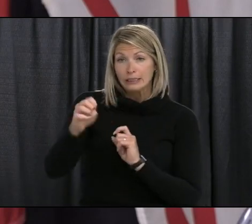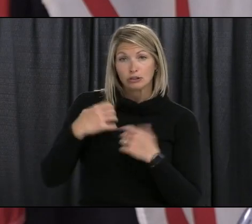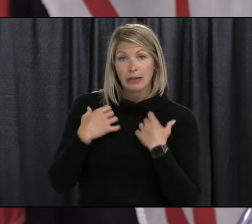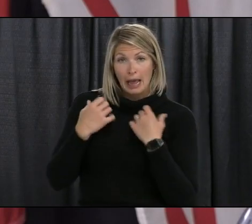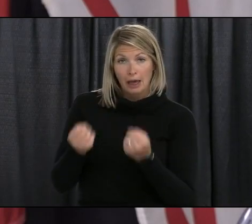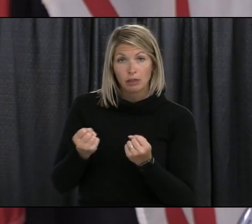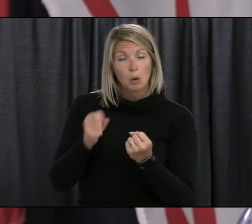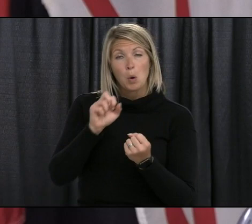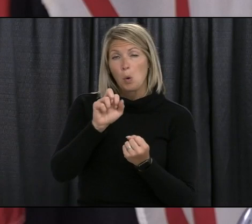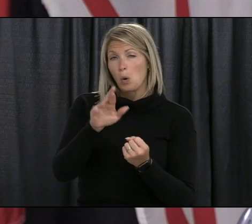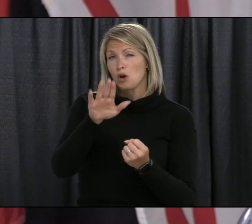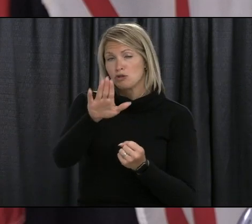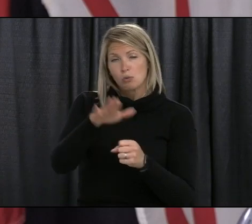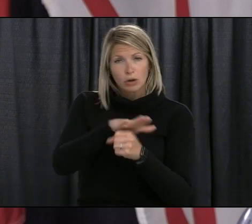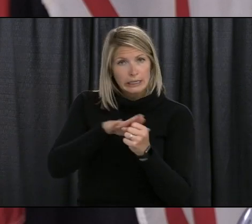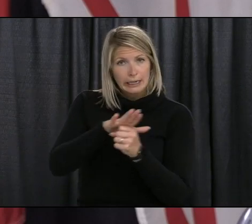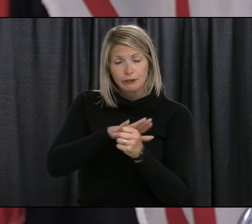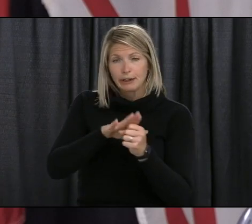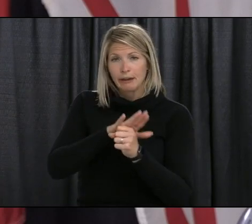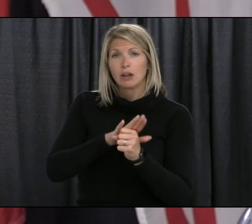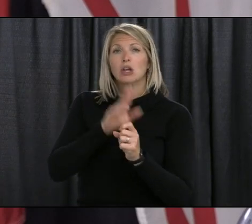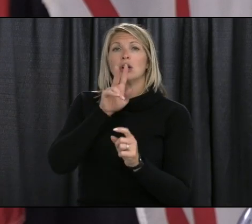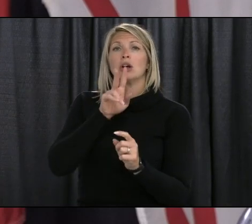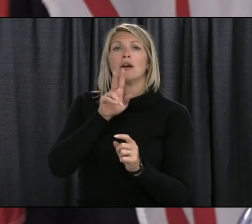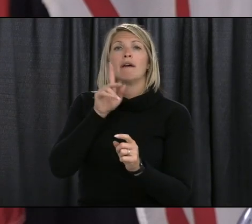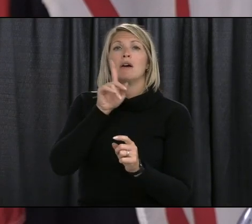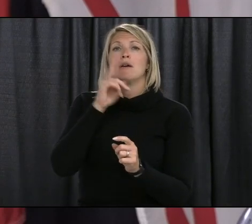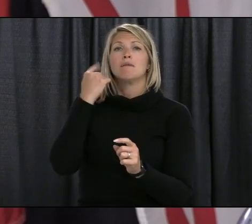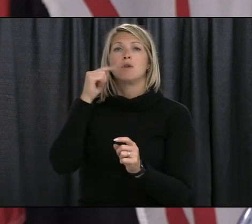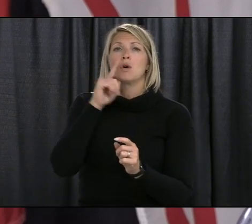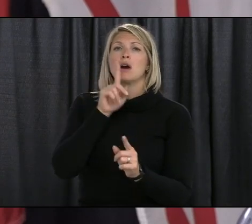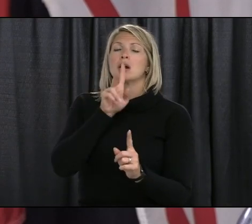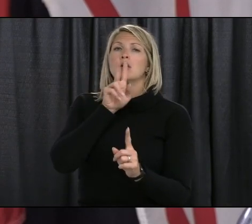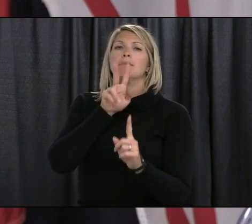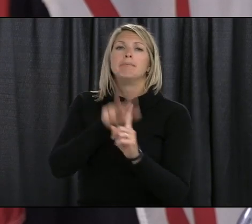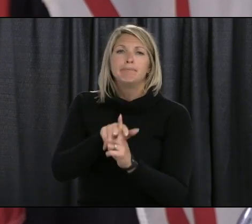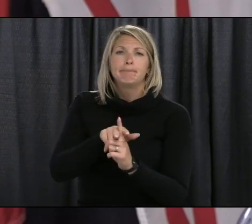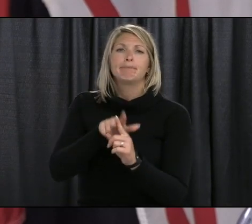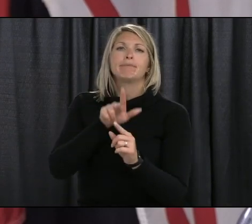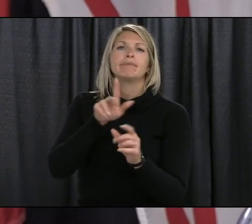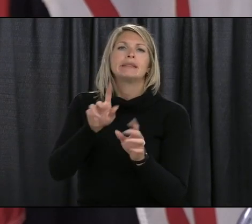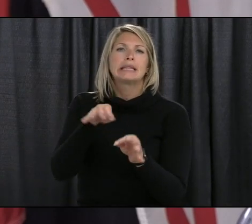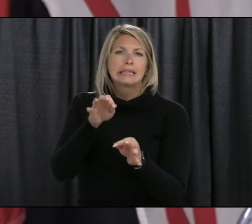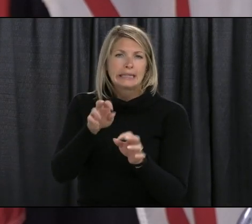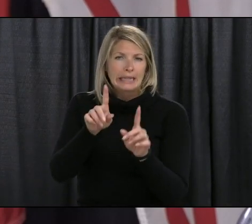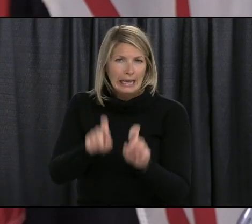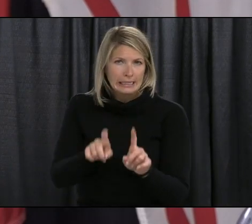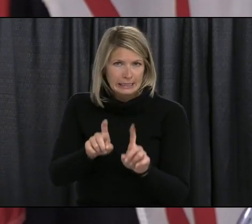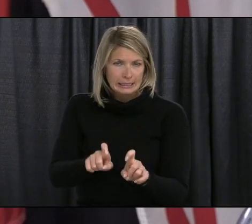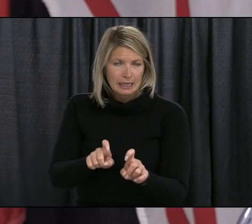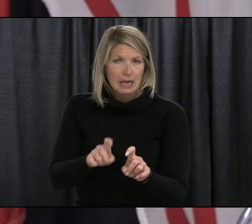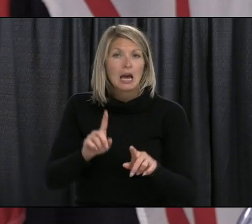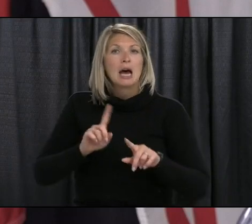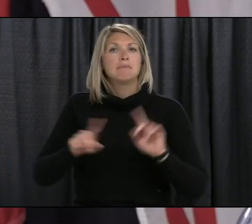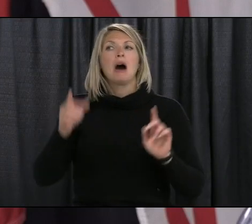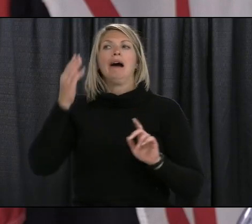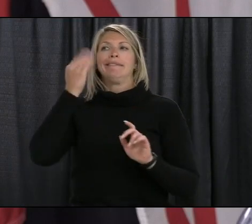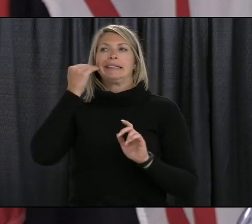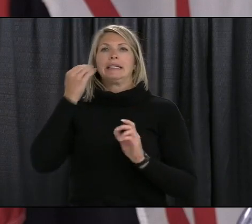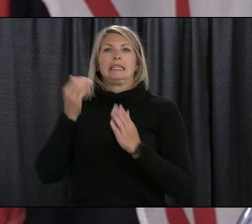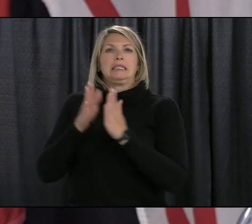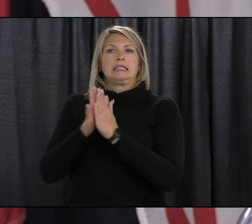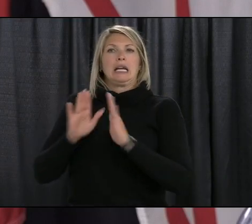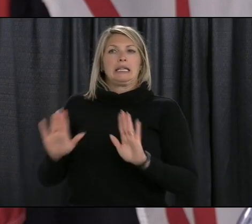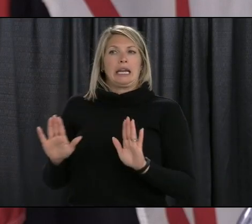but obviously there's a significant issue. Having said that, the issue on Sunday was, among other